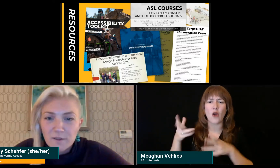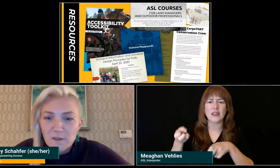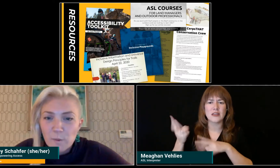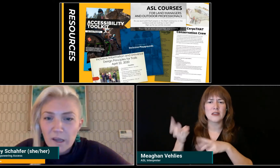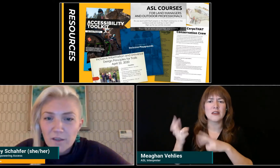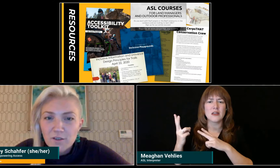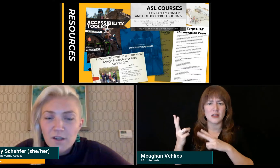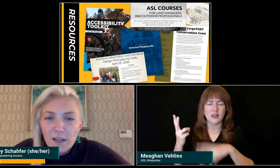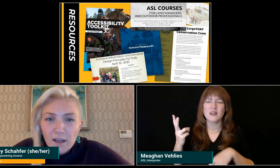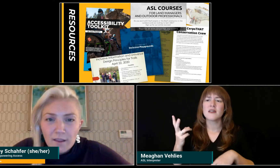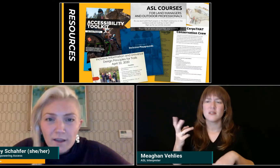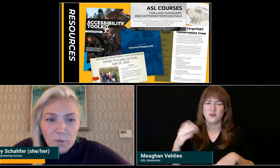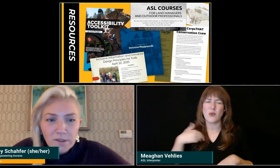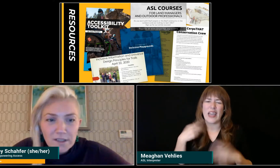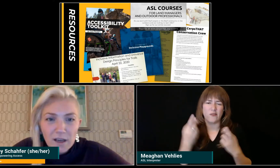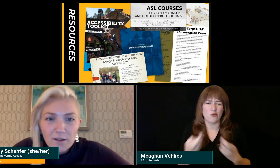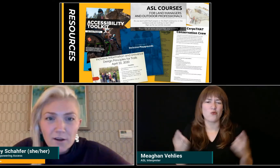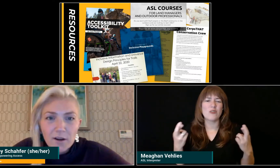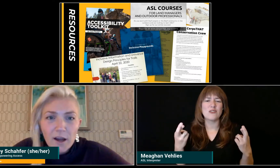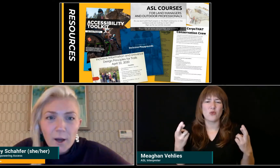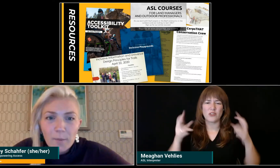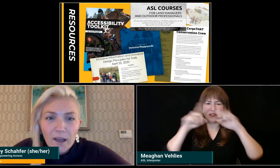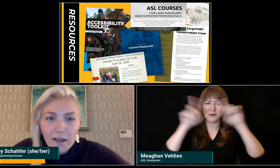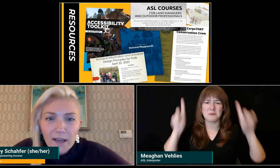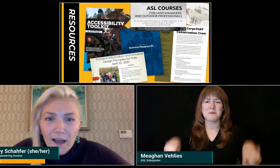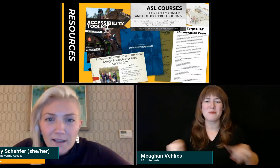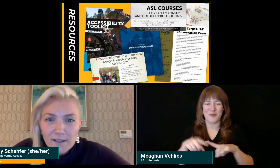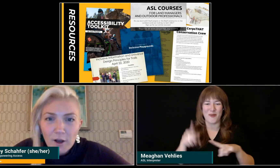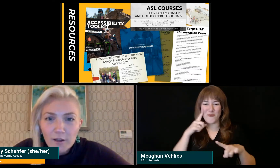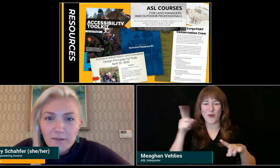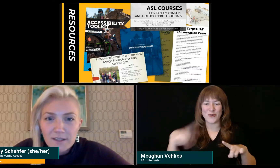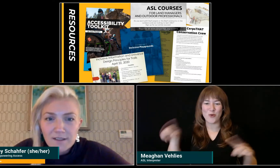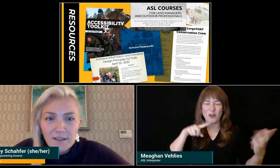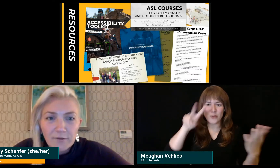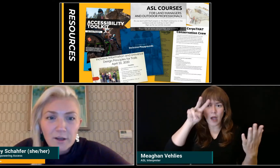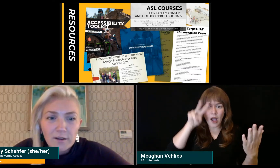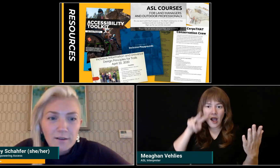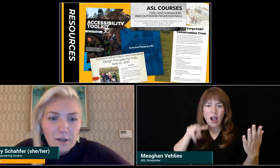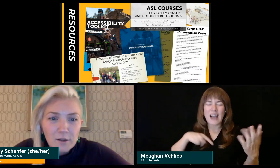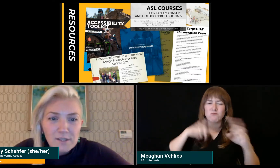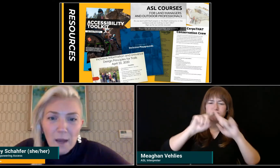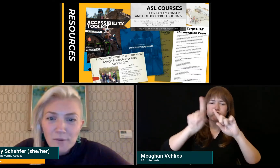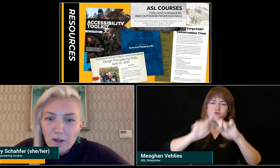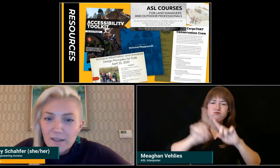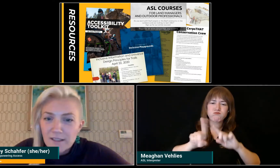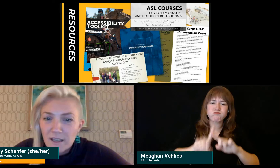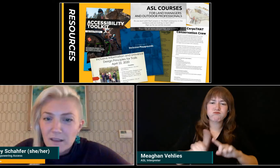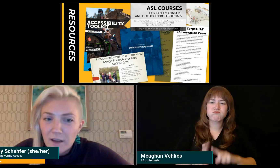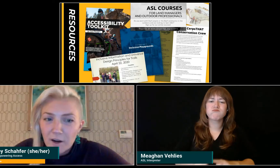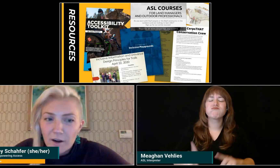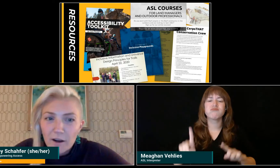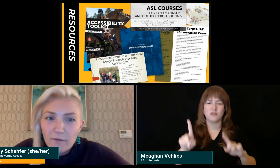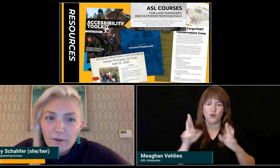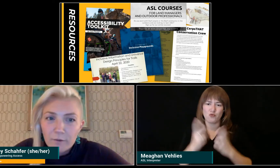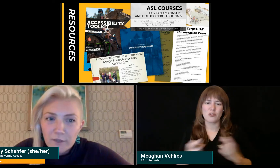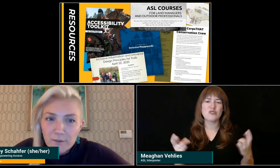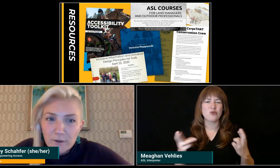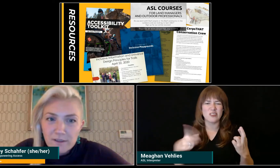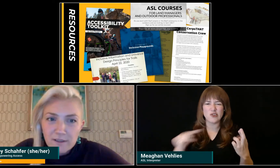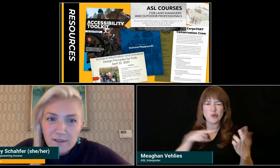the resources page that I put together. And it has all of these different, snapshots in there